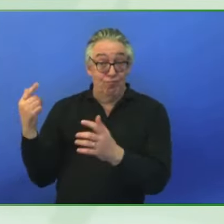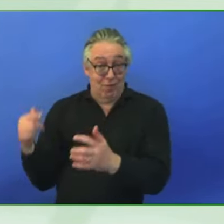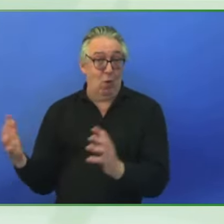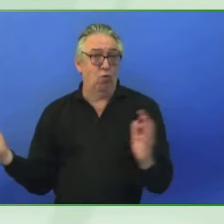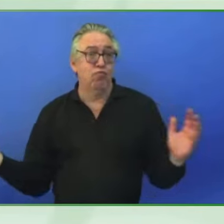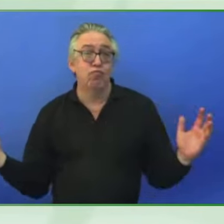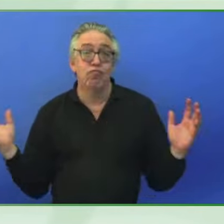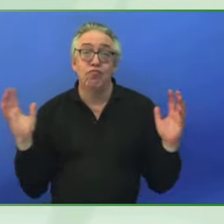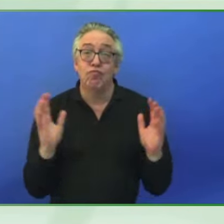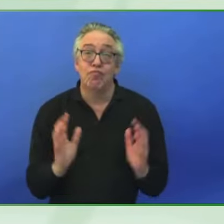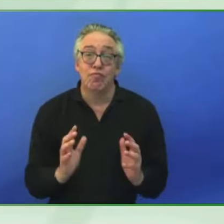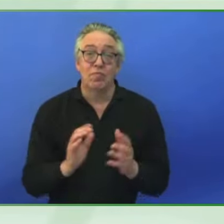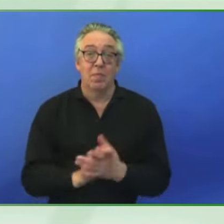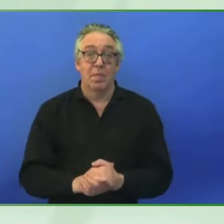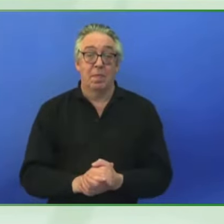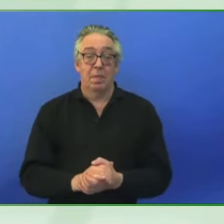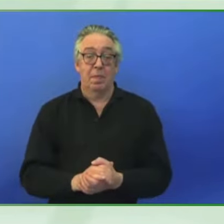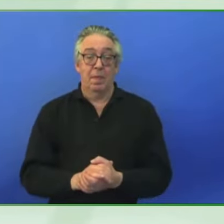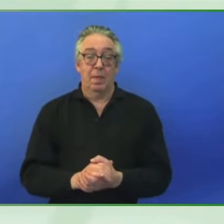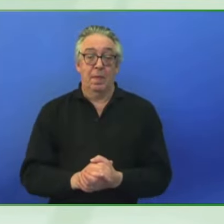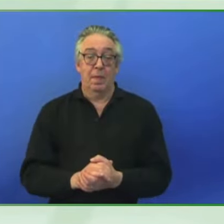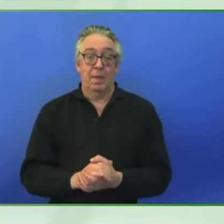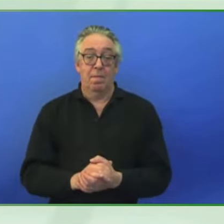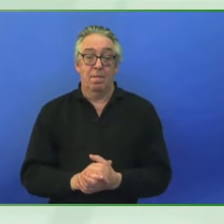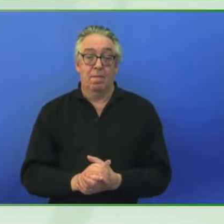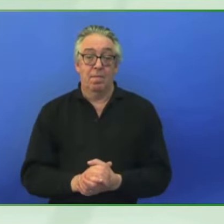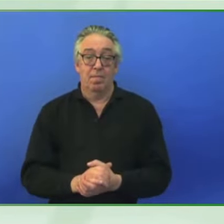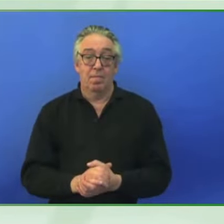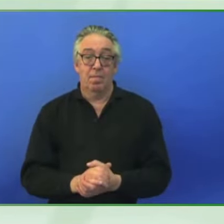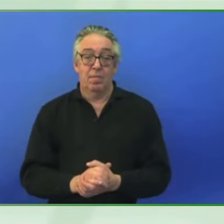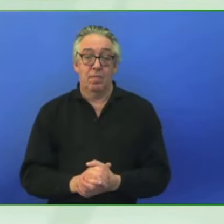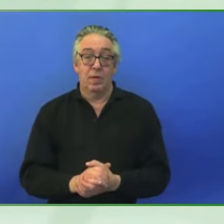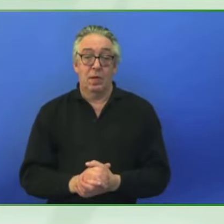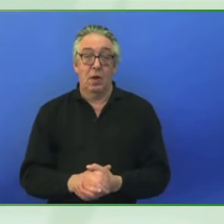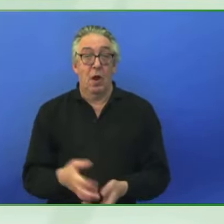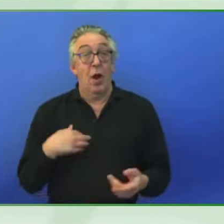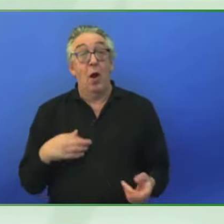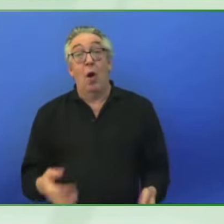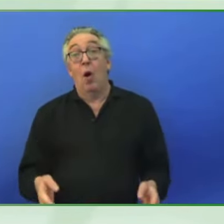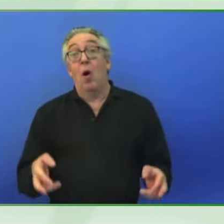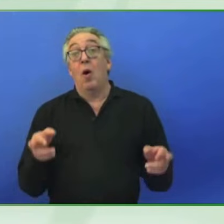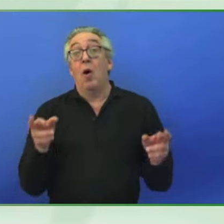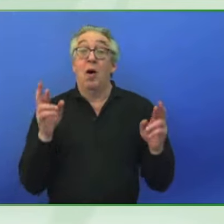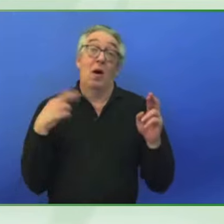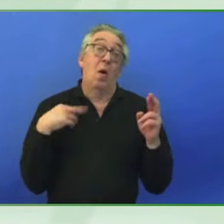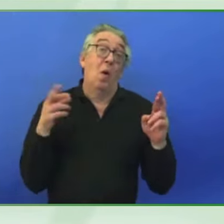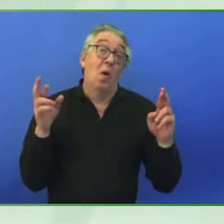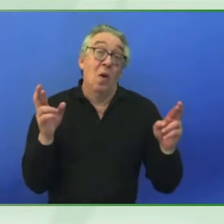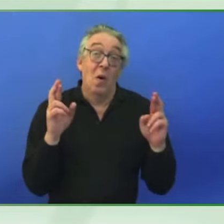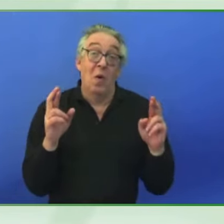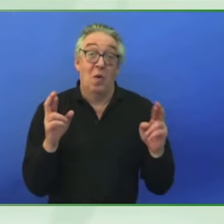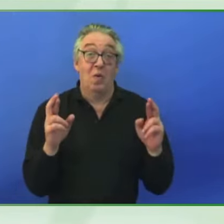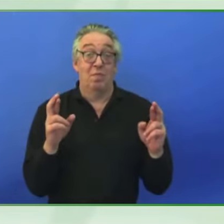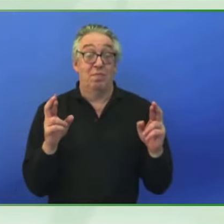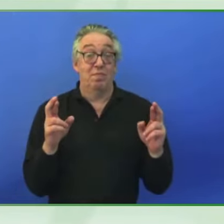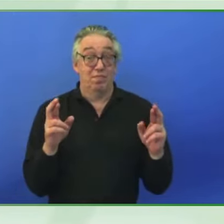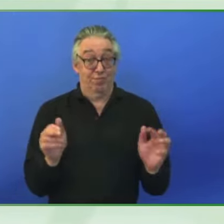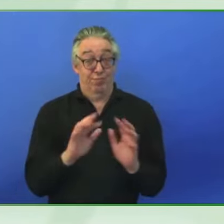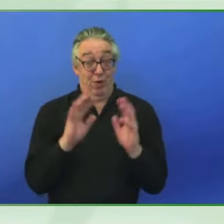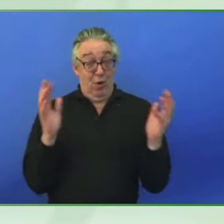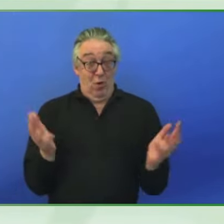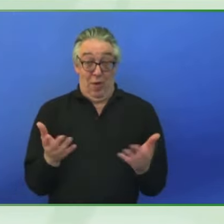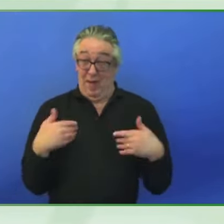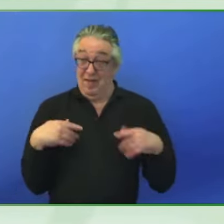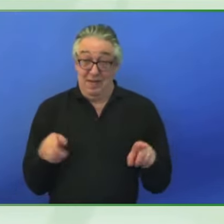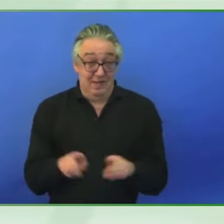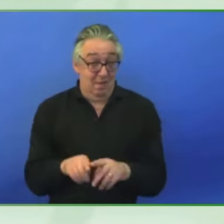is good, and I hope it is also an eye-opener how this global challenge can be approached,